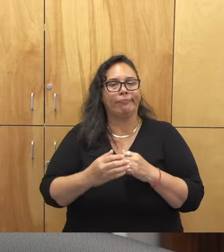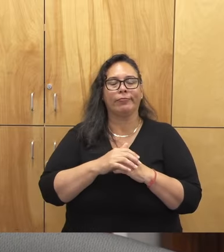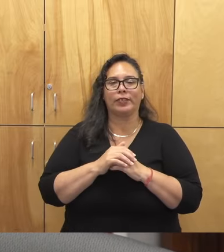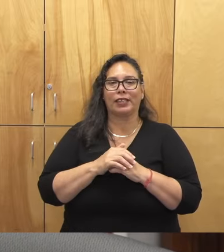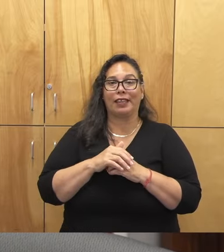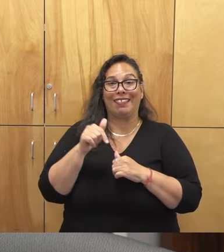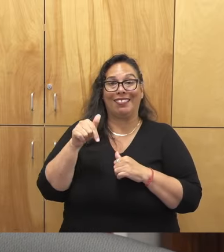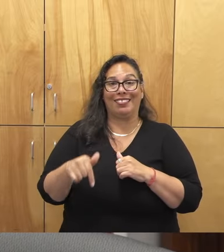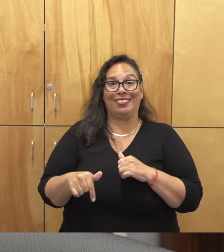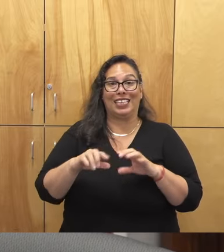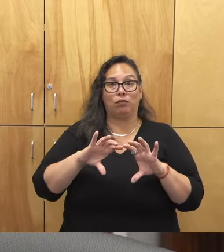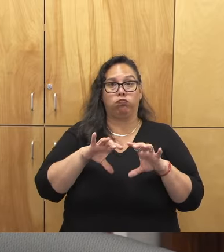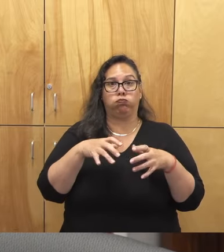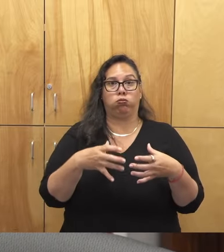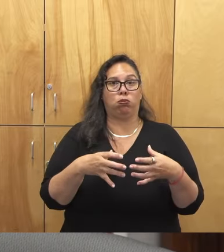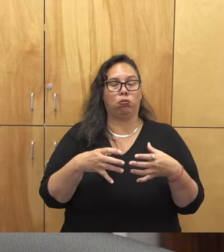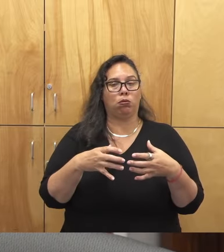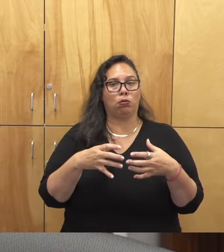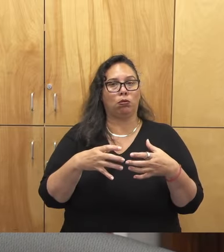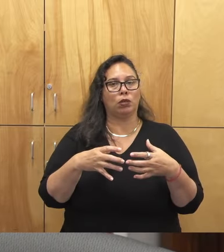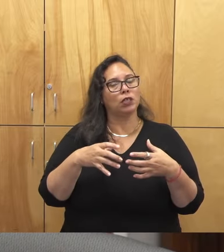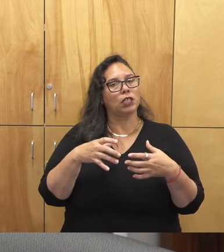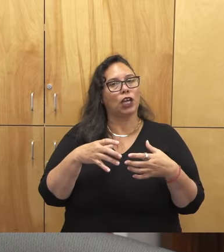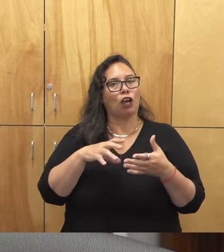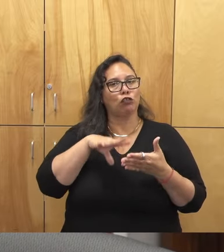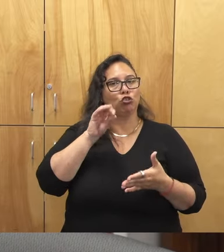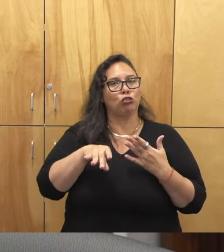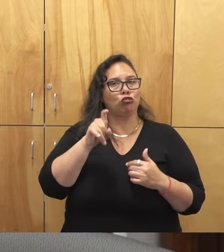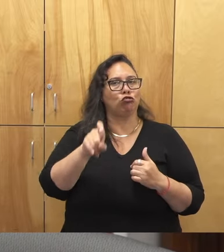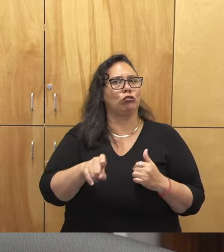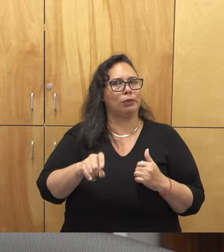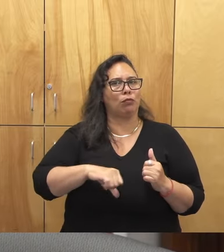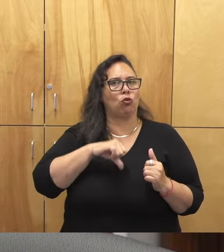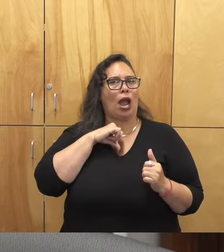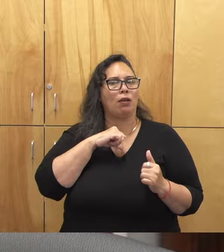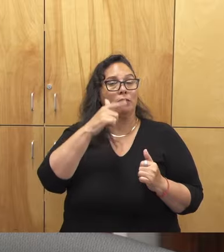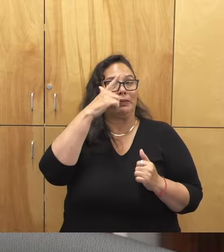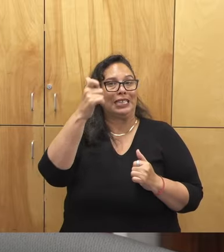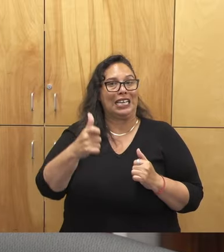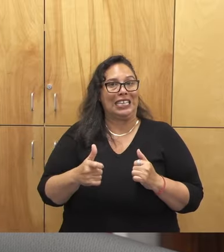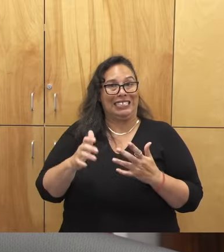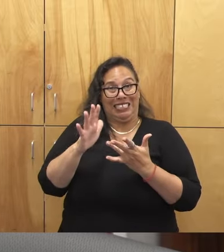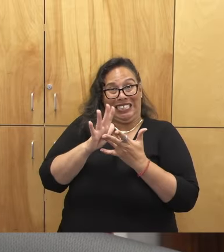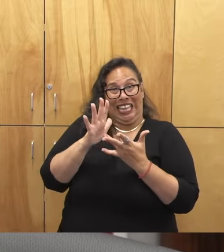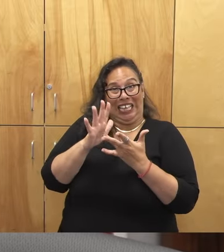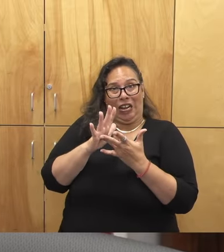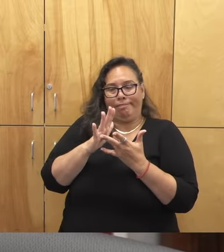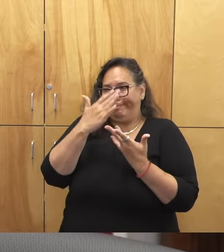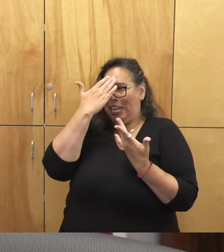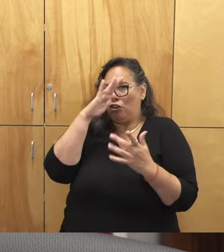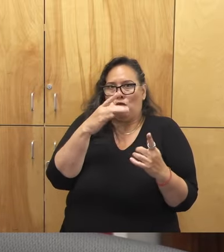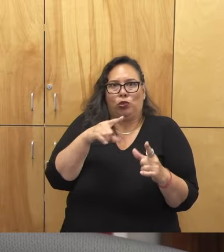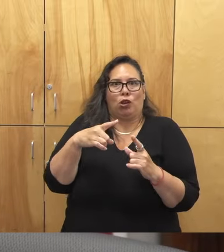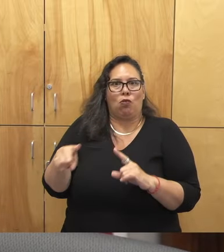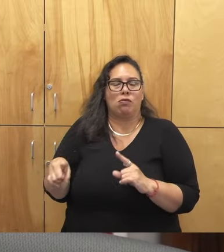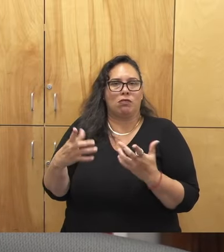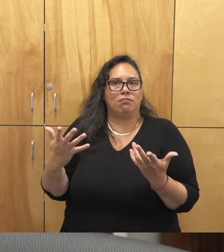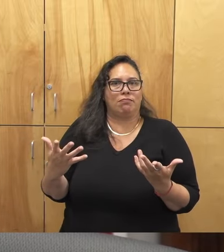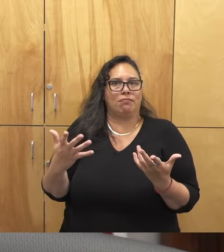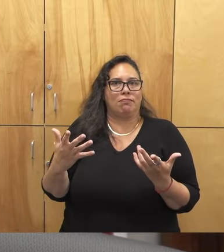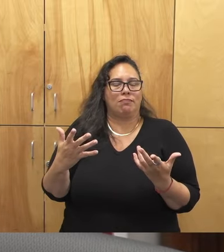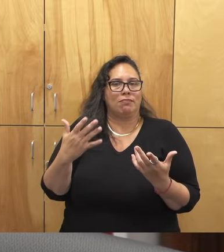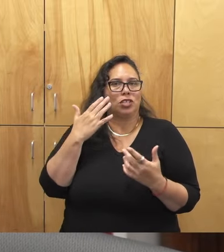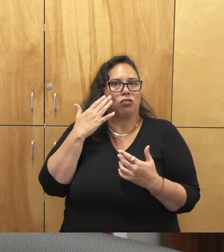more to be proud of because of this unknowing starting a quote-unquote high school experience or a